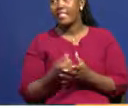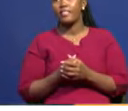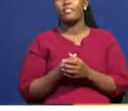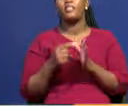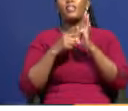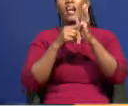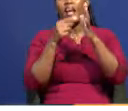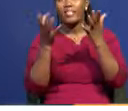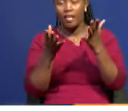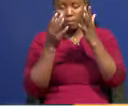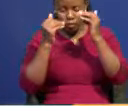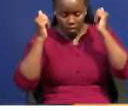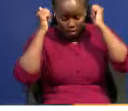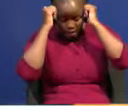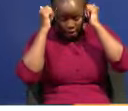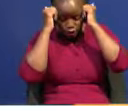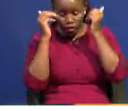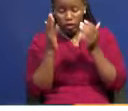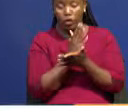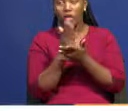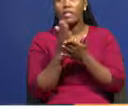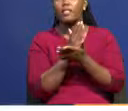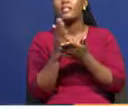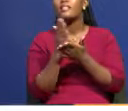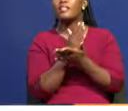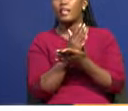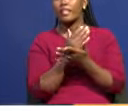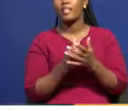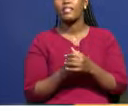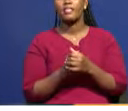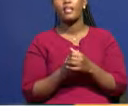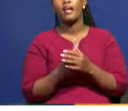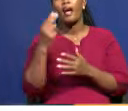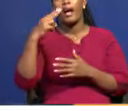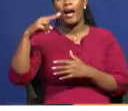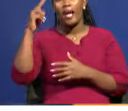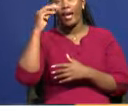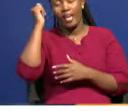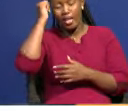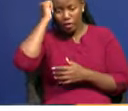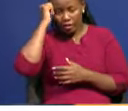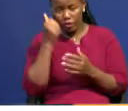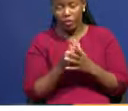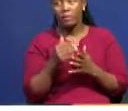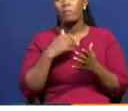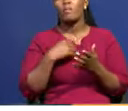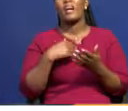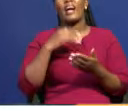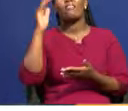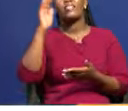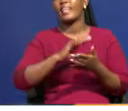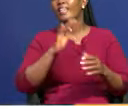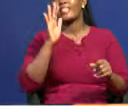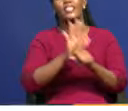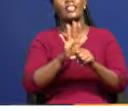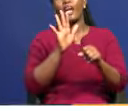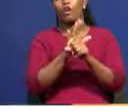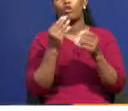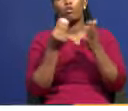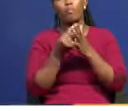the education sector, yes, the higher education, they have deducted a lot of money from the higher